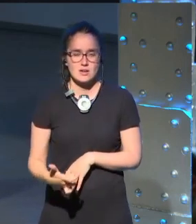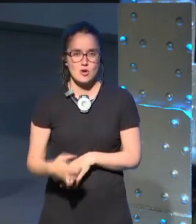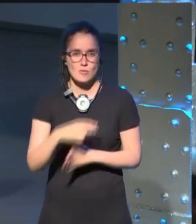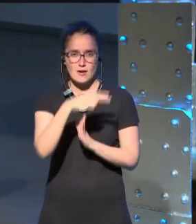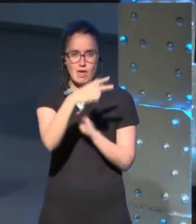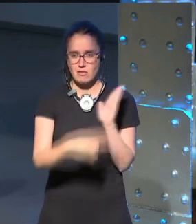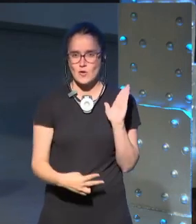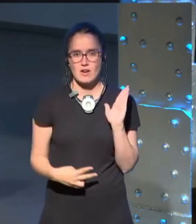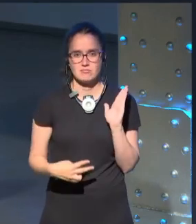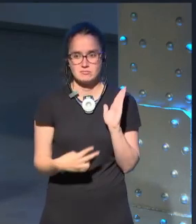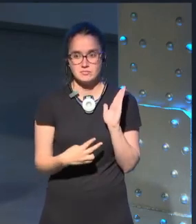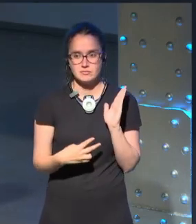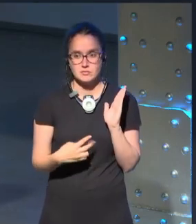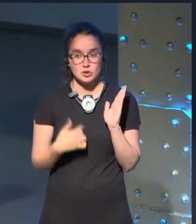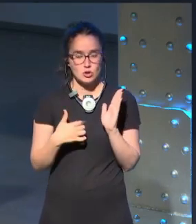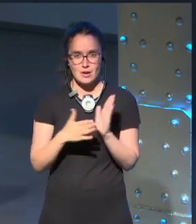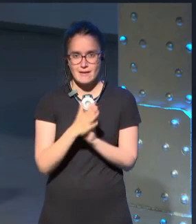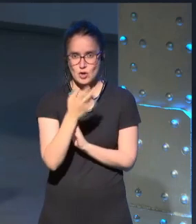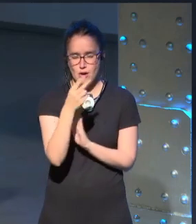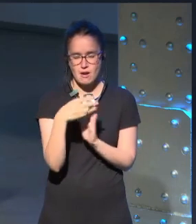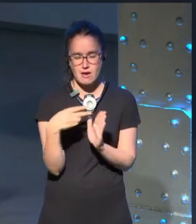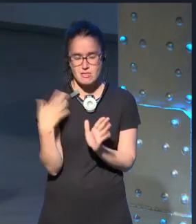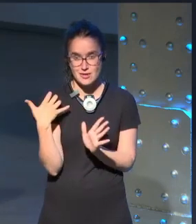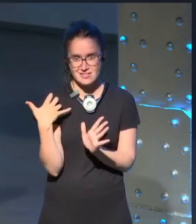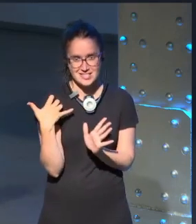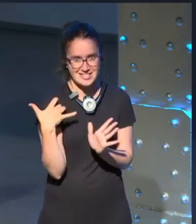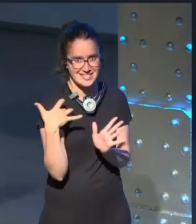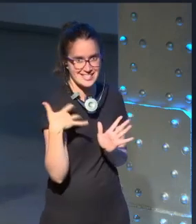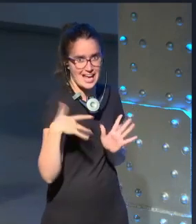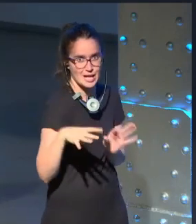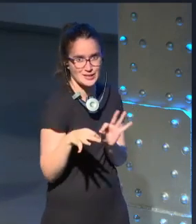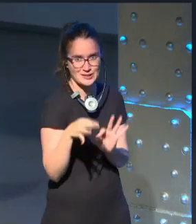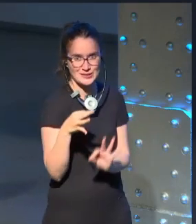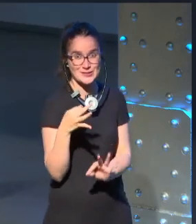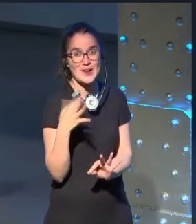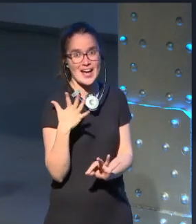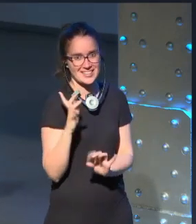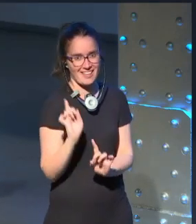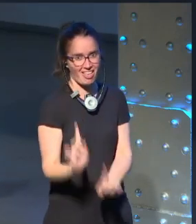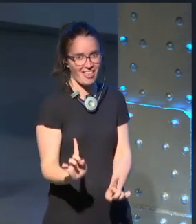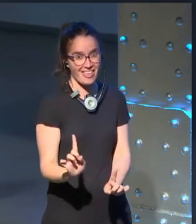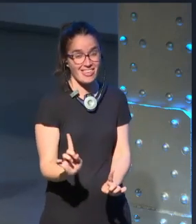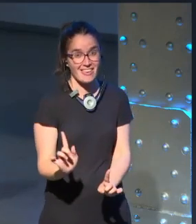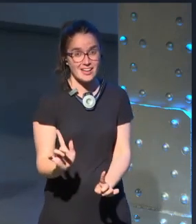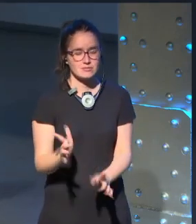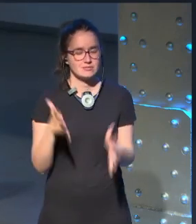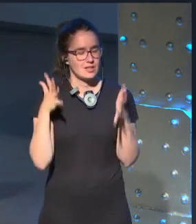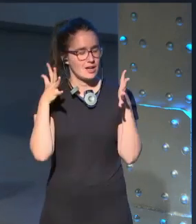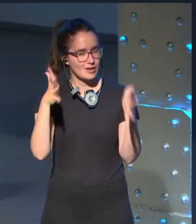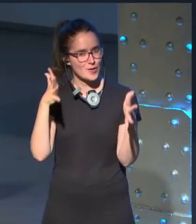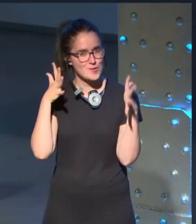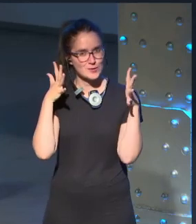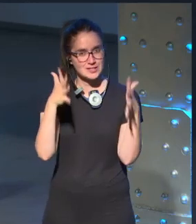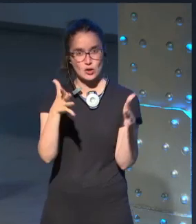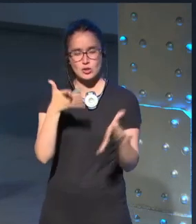coming along. For me as a reader, it has been amazing. I've read this book. I've been lucky.